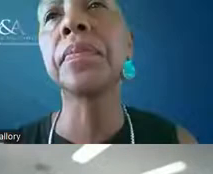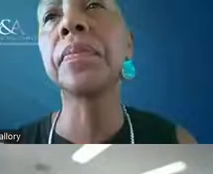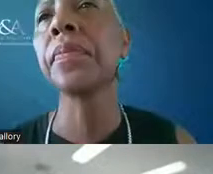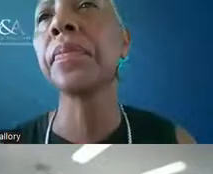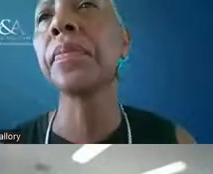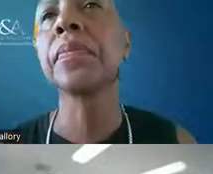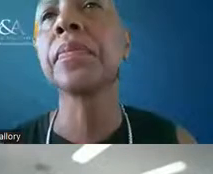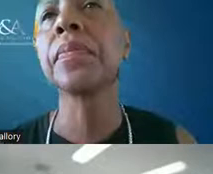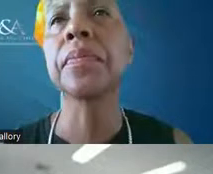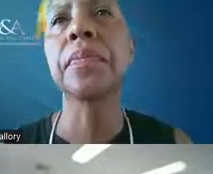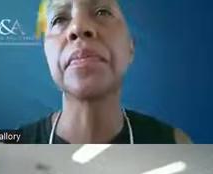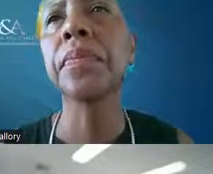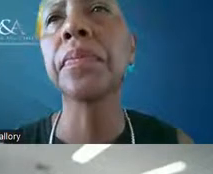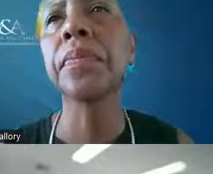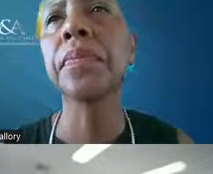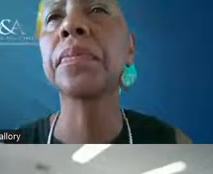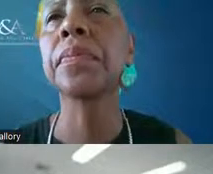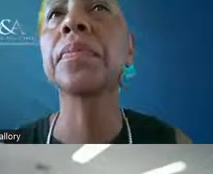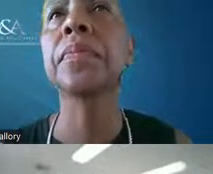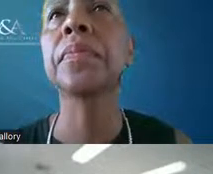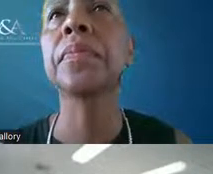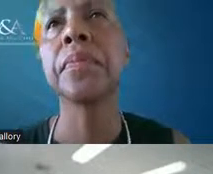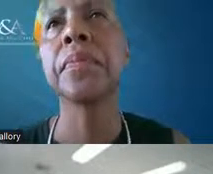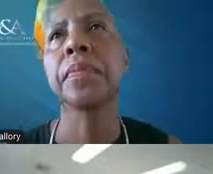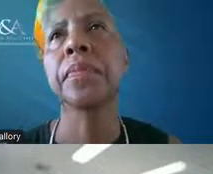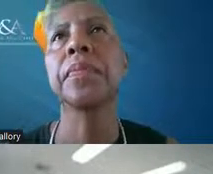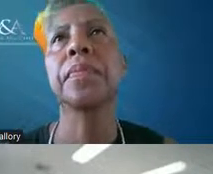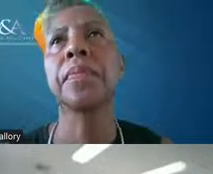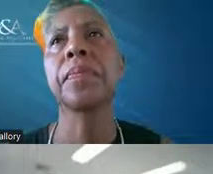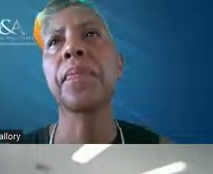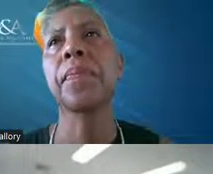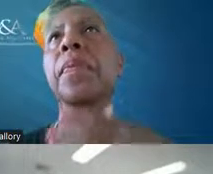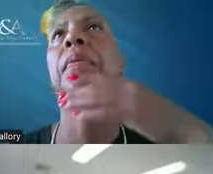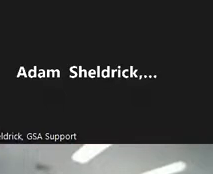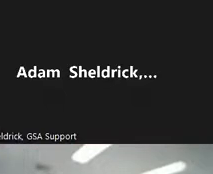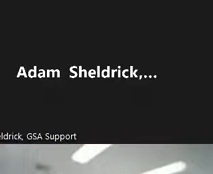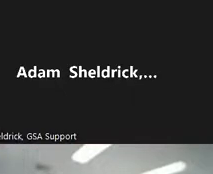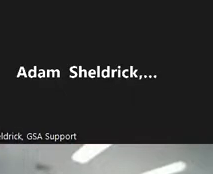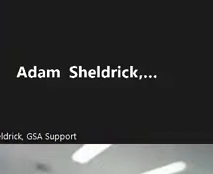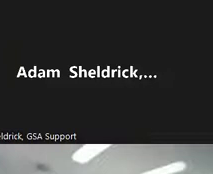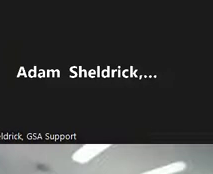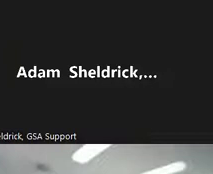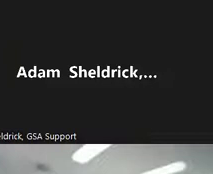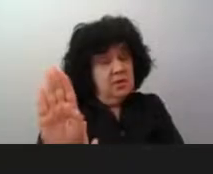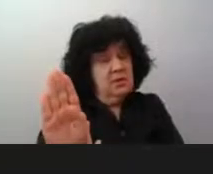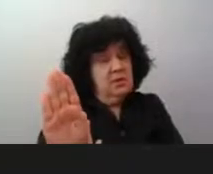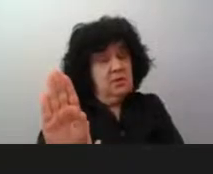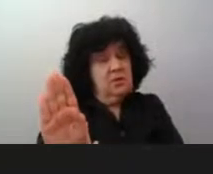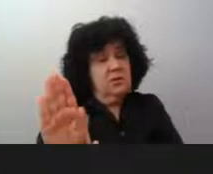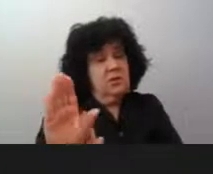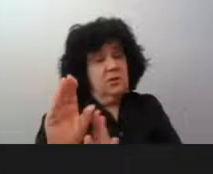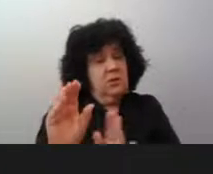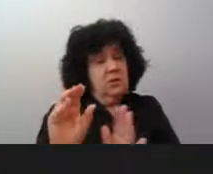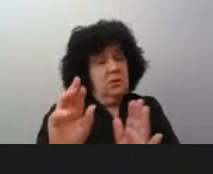private sector of those standards being developed outside of government for different types